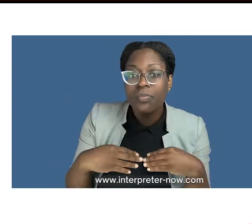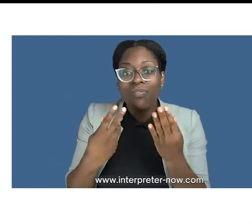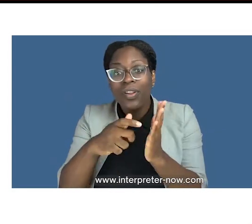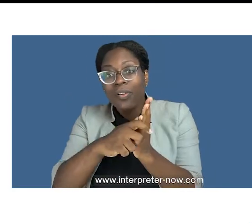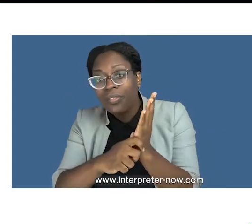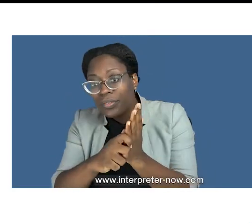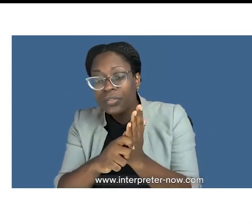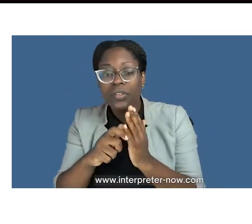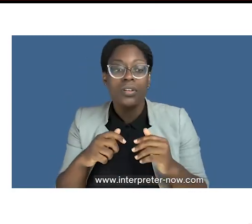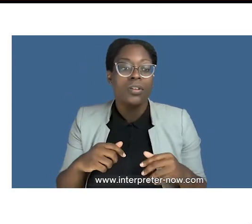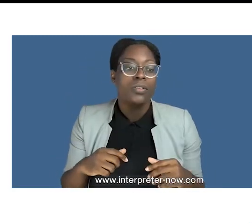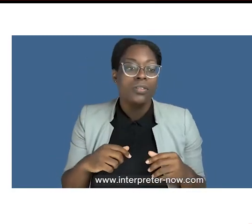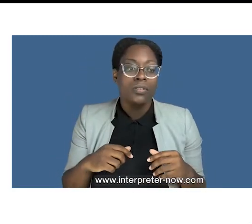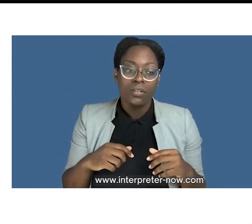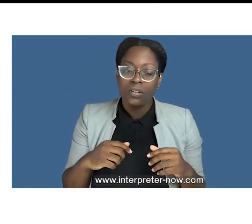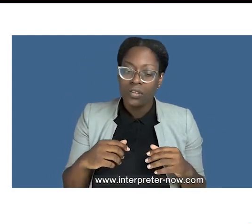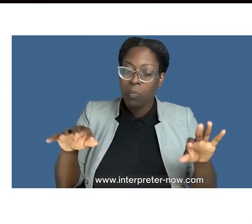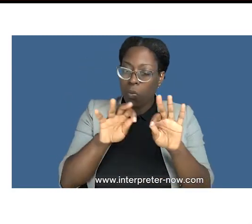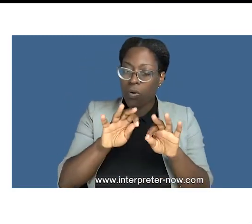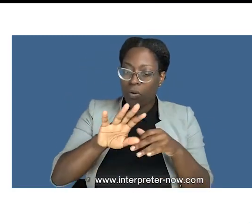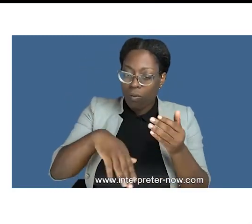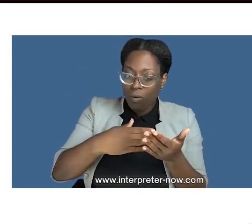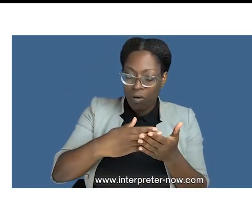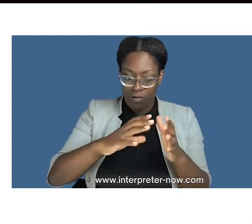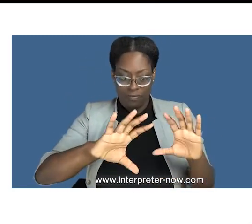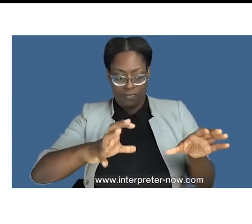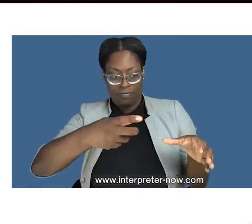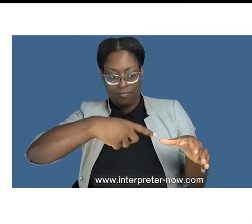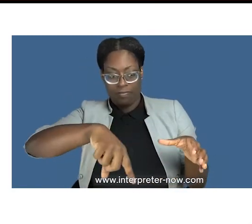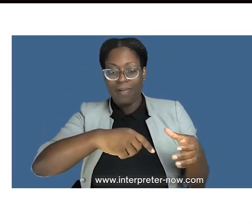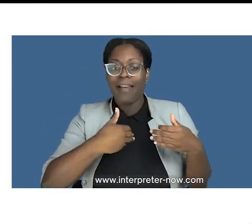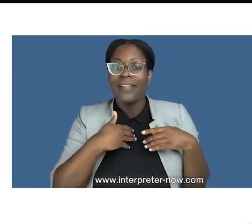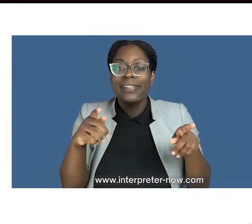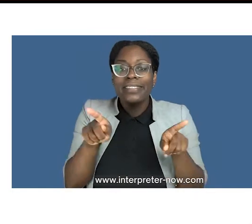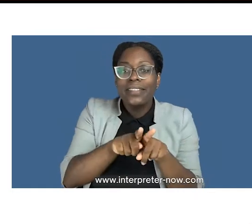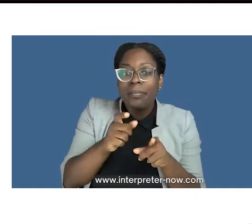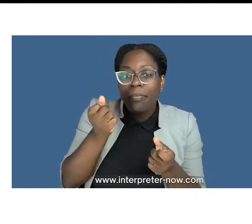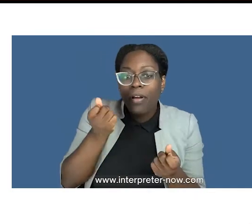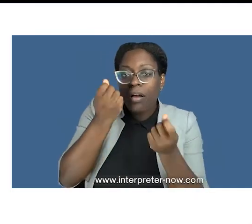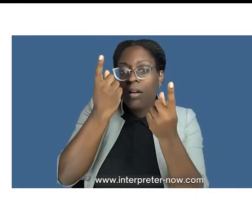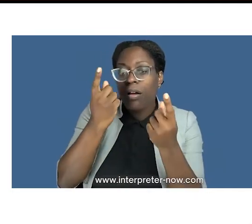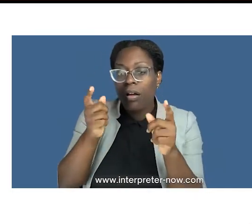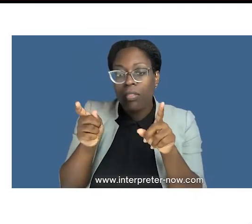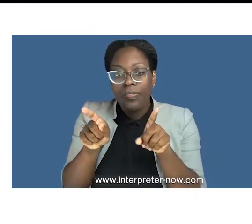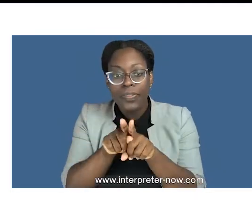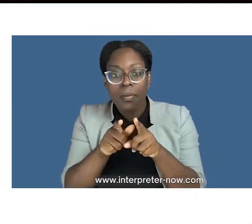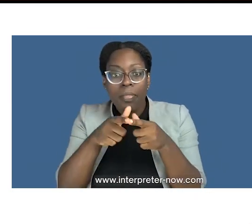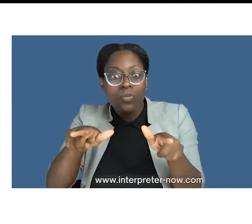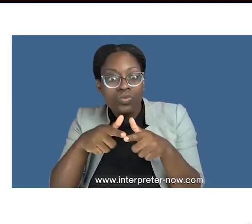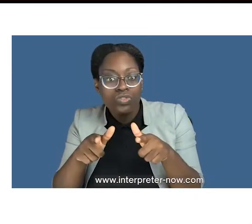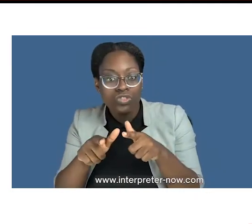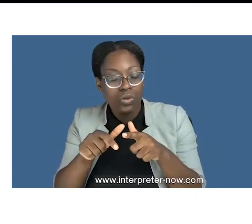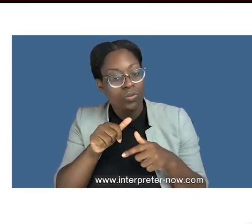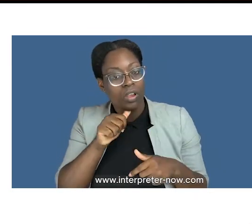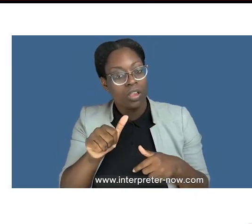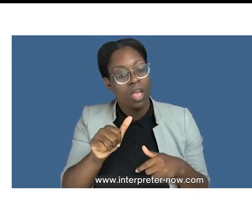somebody so that you all have that same foundational language and understanding and can start to work together. I would